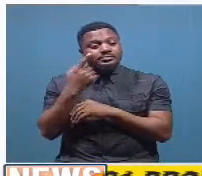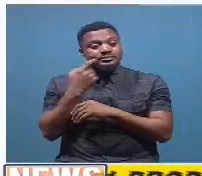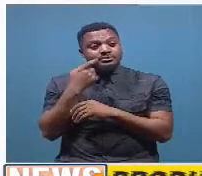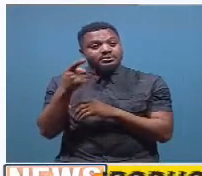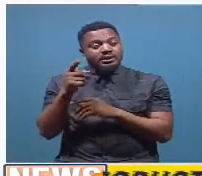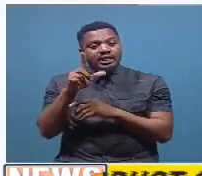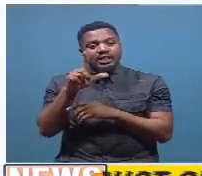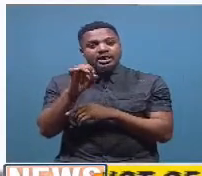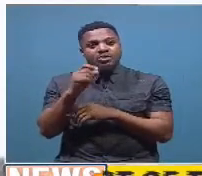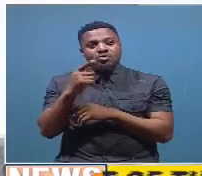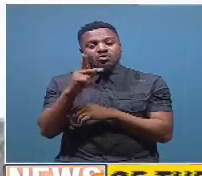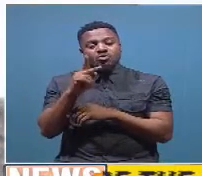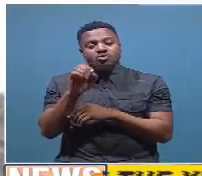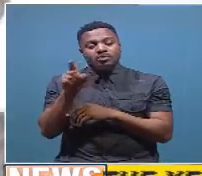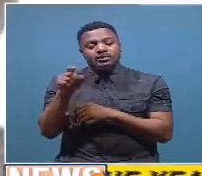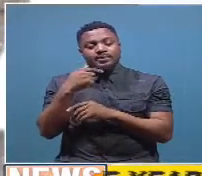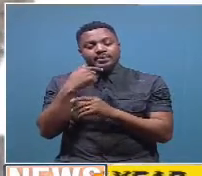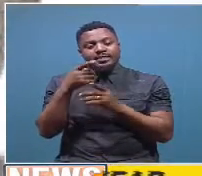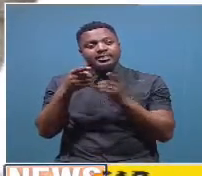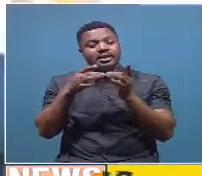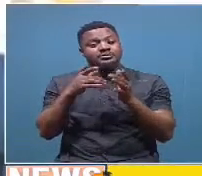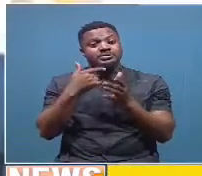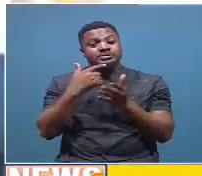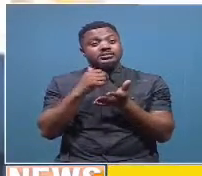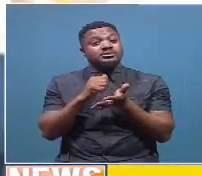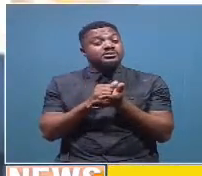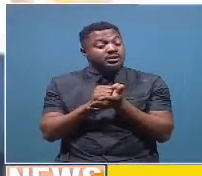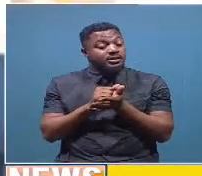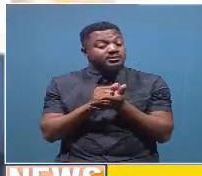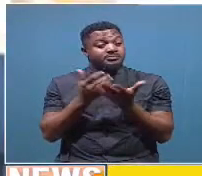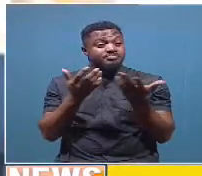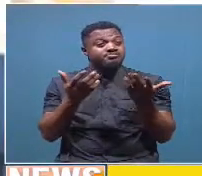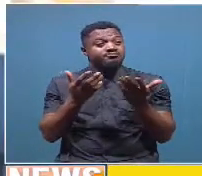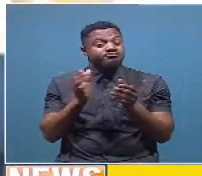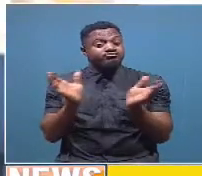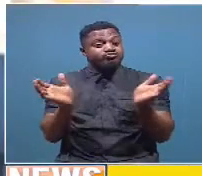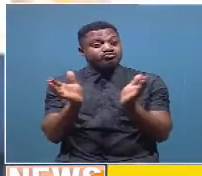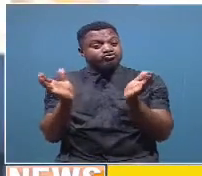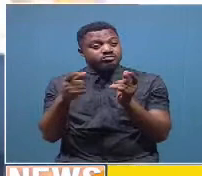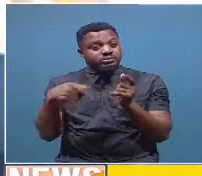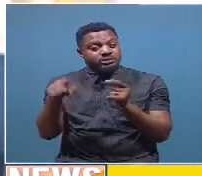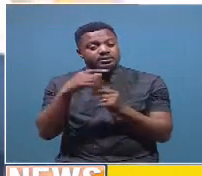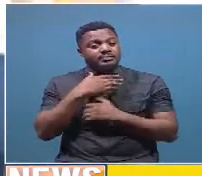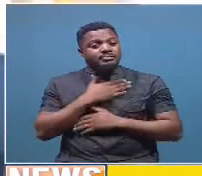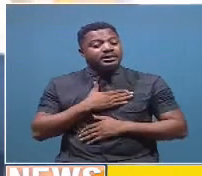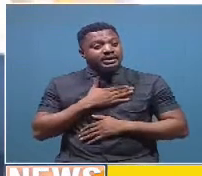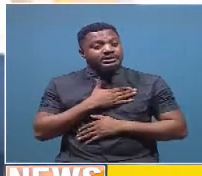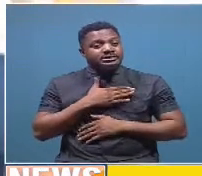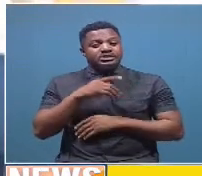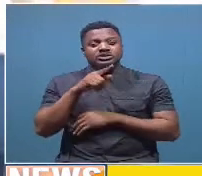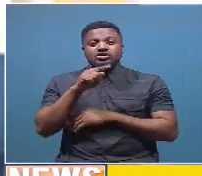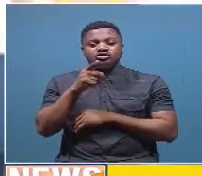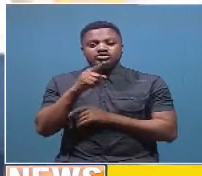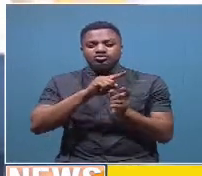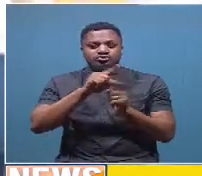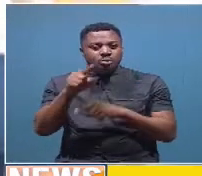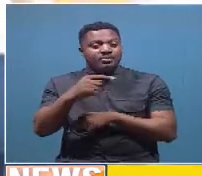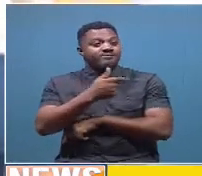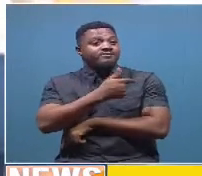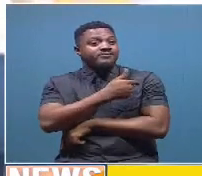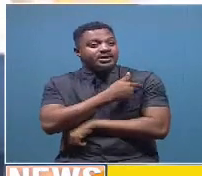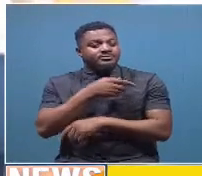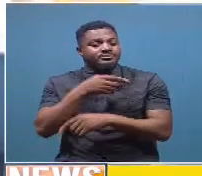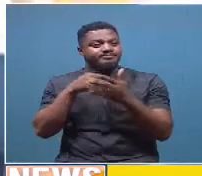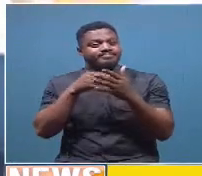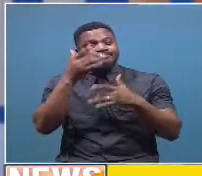Lejokuku Municipal Health Director, Madam Jacqueline Sfarijilani, has been encouraging the residents of Teshi to get vaccinated